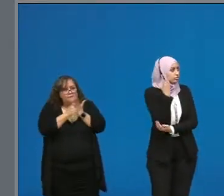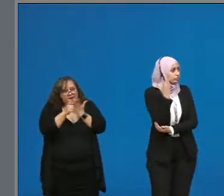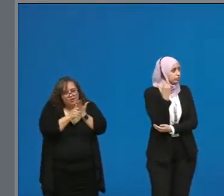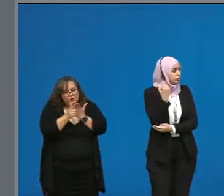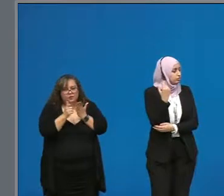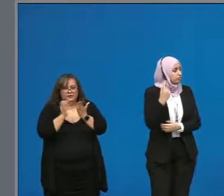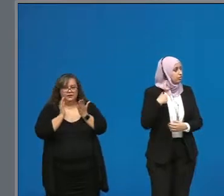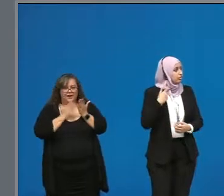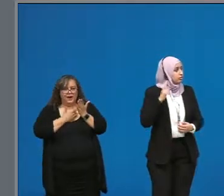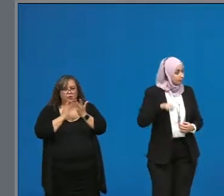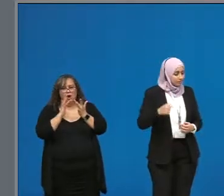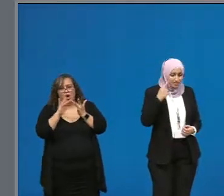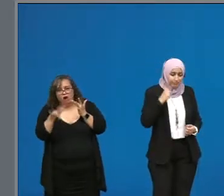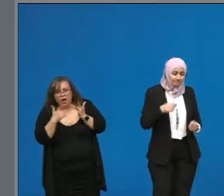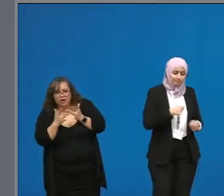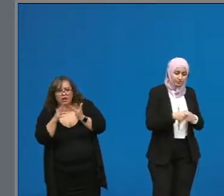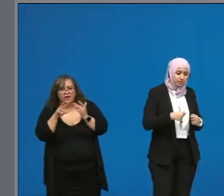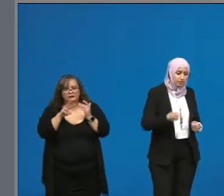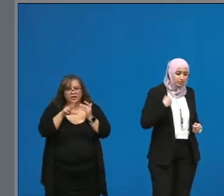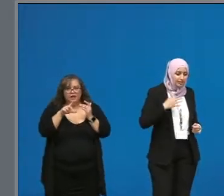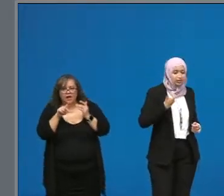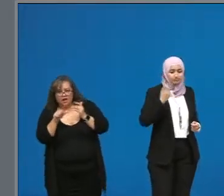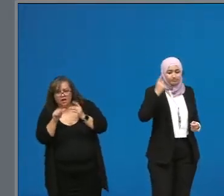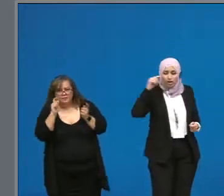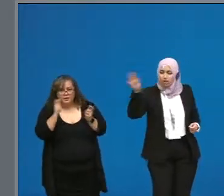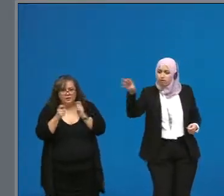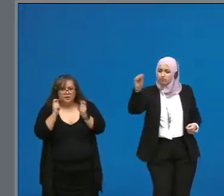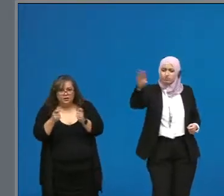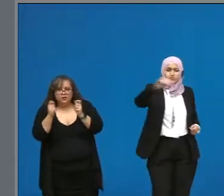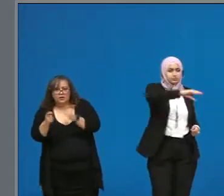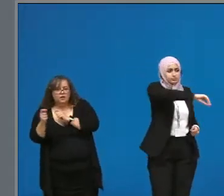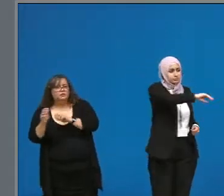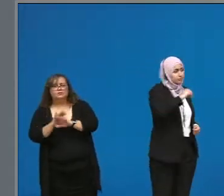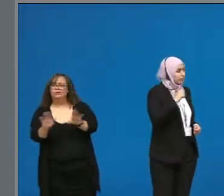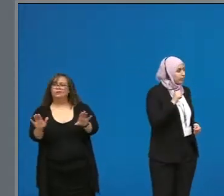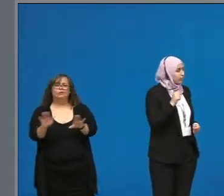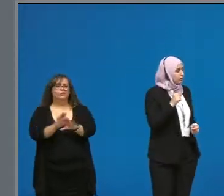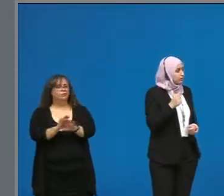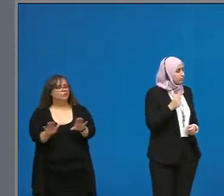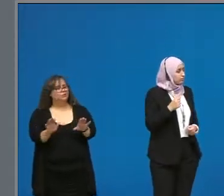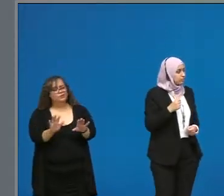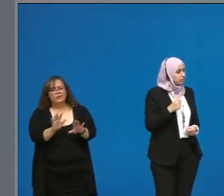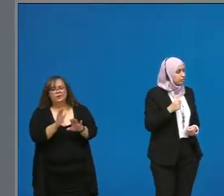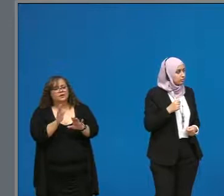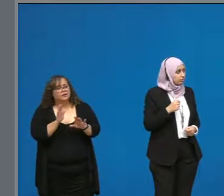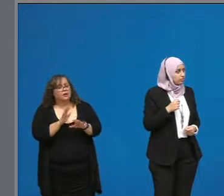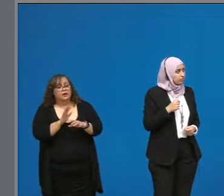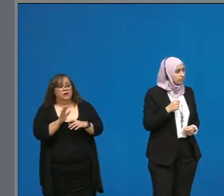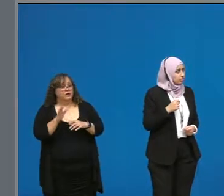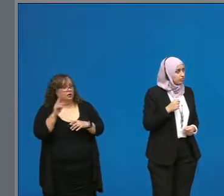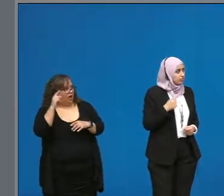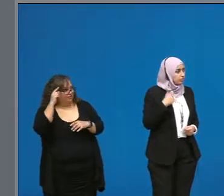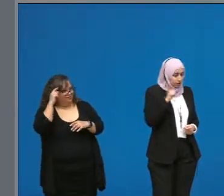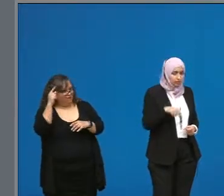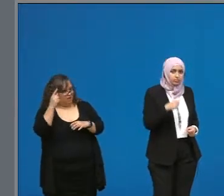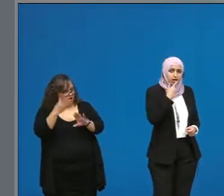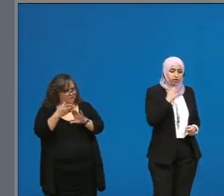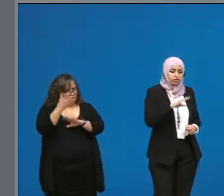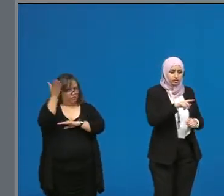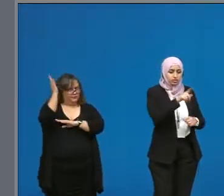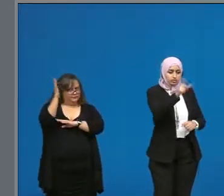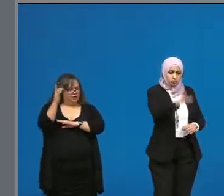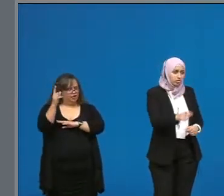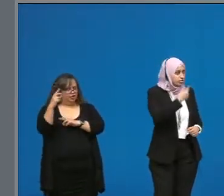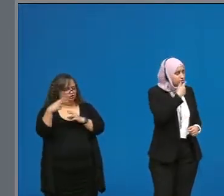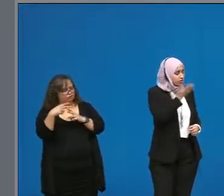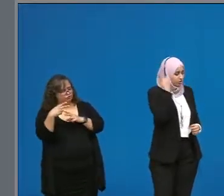online VLE. We don't have to do that. And going back to one of our earlier presenters, I think he actually stole it from me. Somebody mentioned